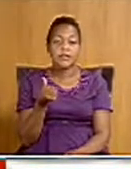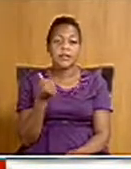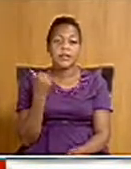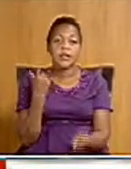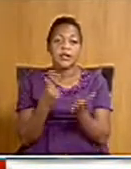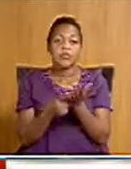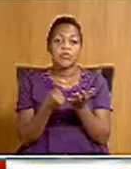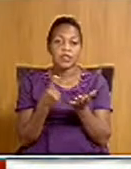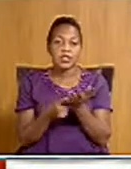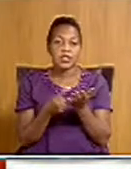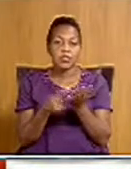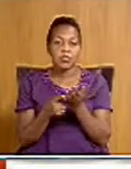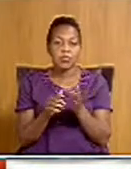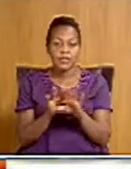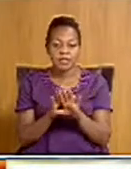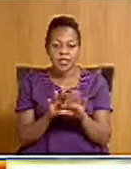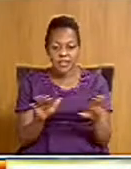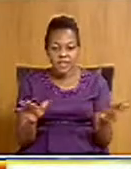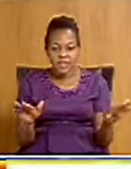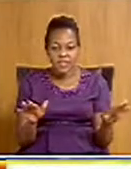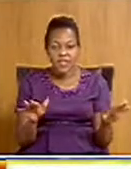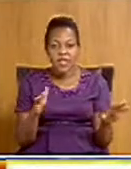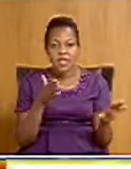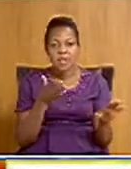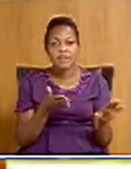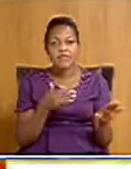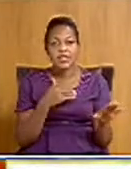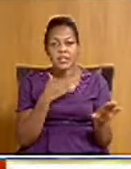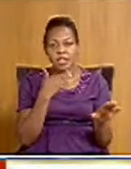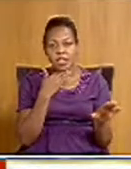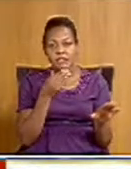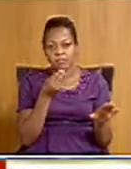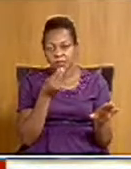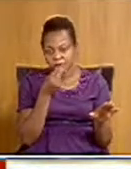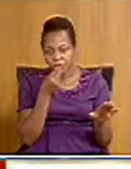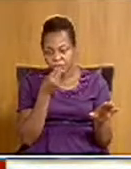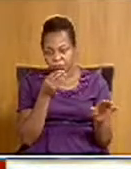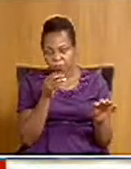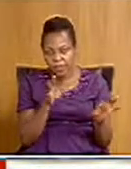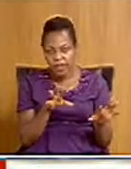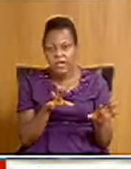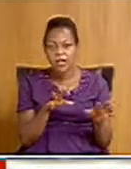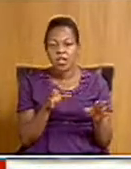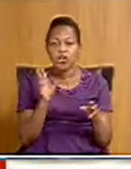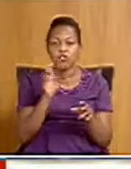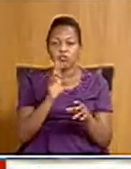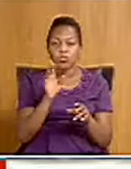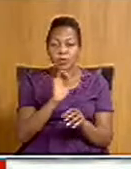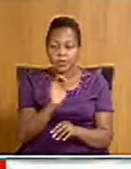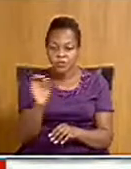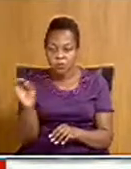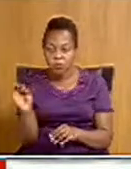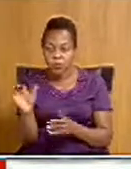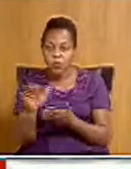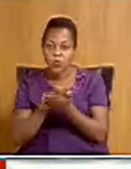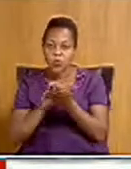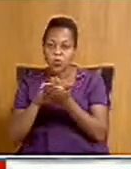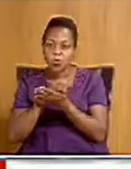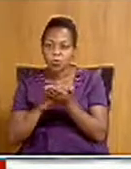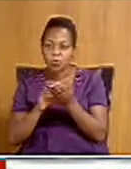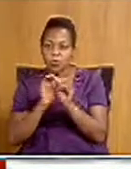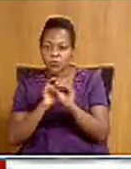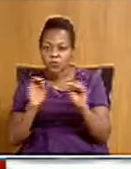1986, Uganda was a land of shortages. No sugar, no soap,